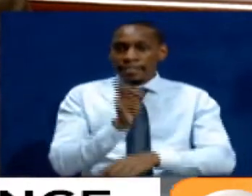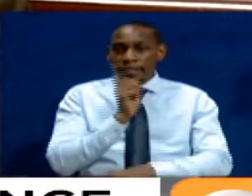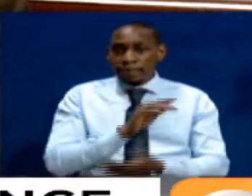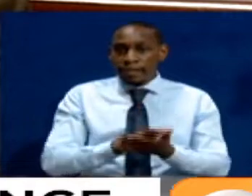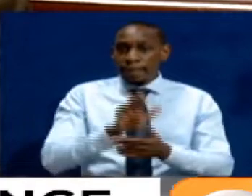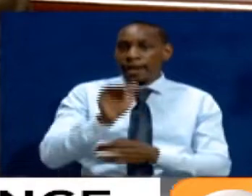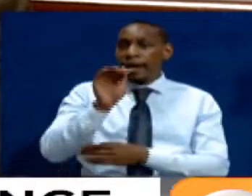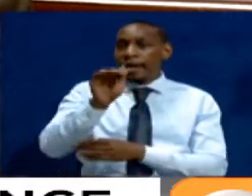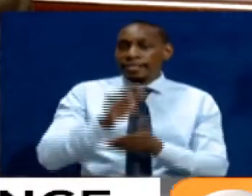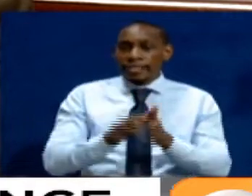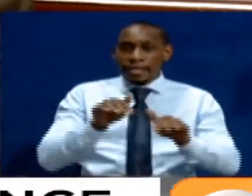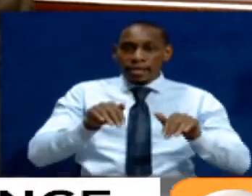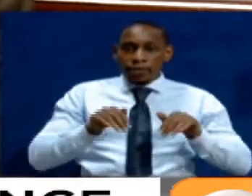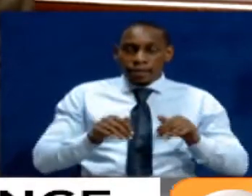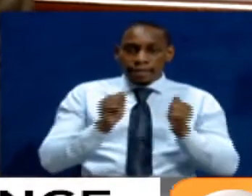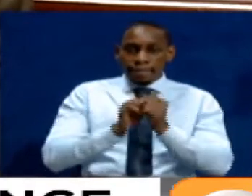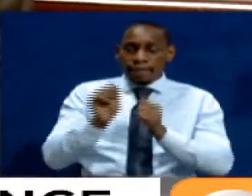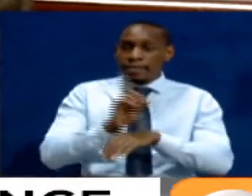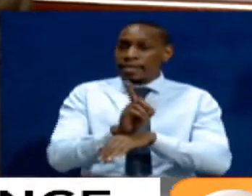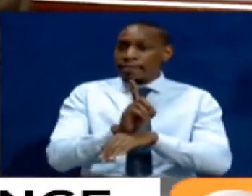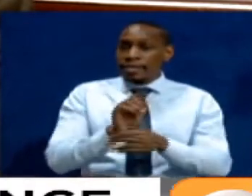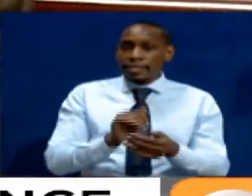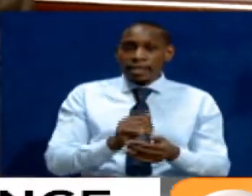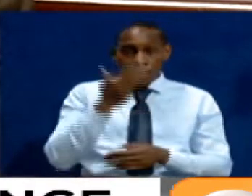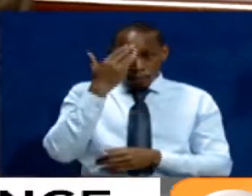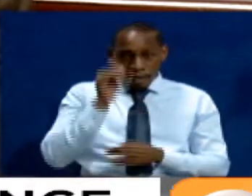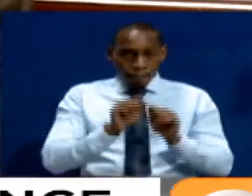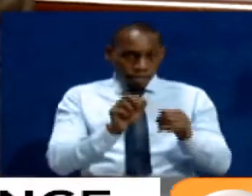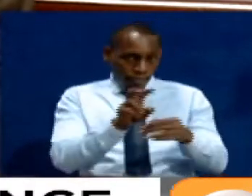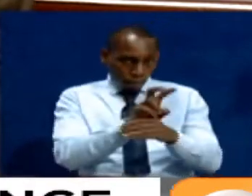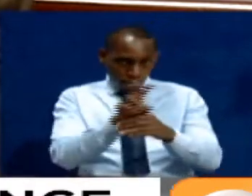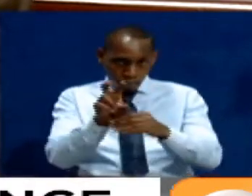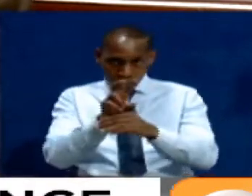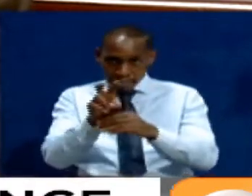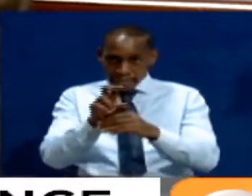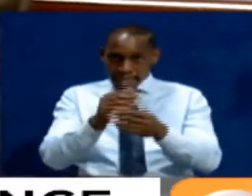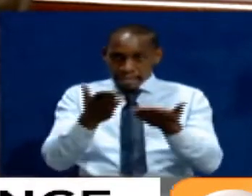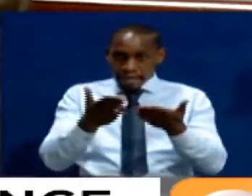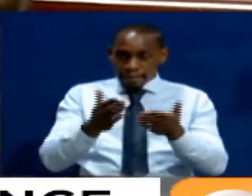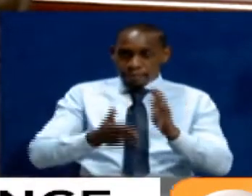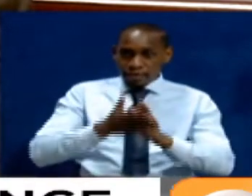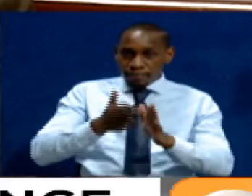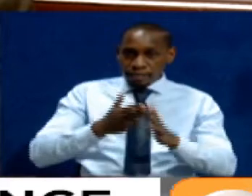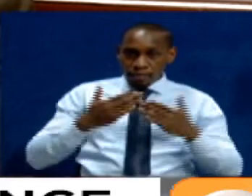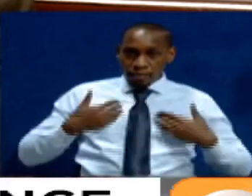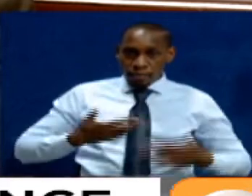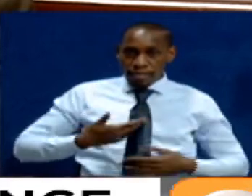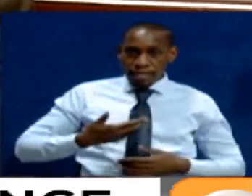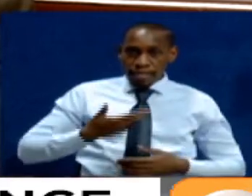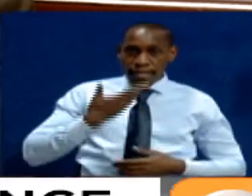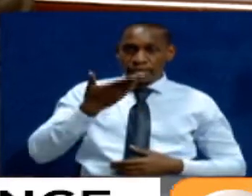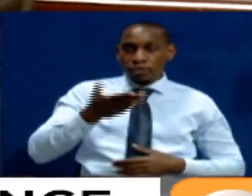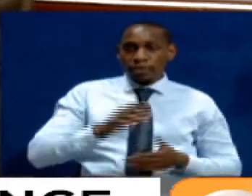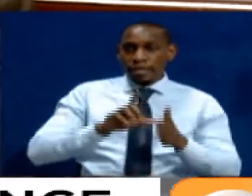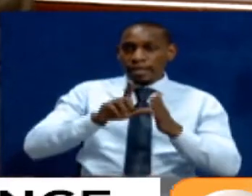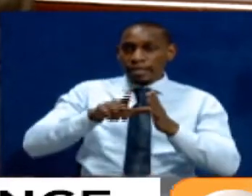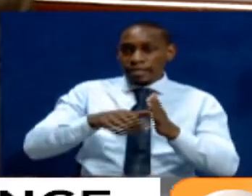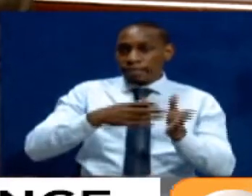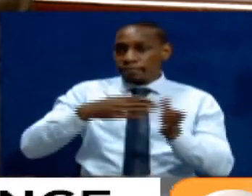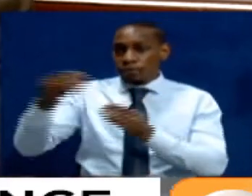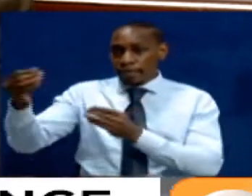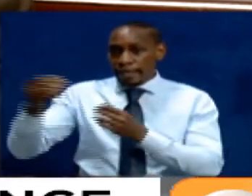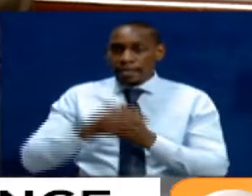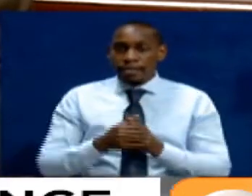vaccinated, you will be asked to wait for 15 minutes so that they observe if there is any immediate reaction. And then after that you